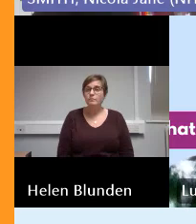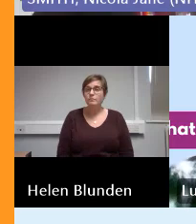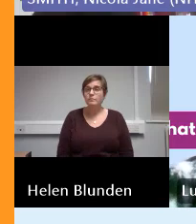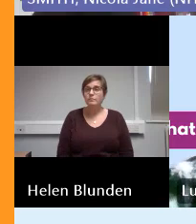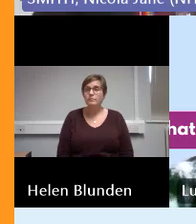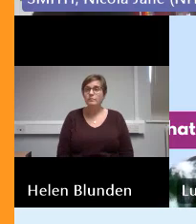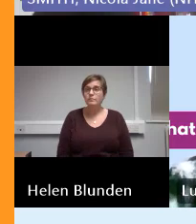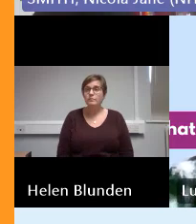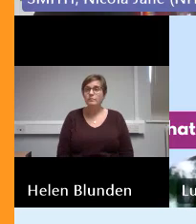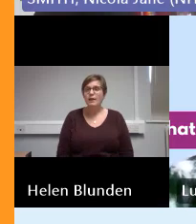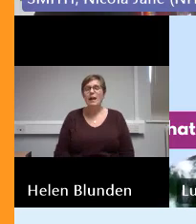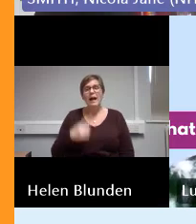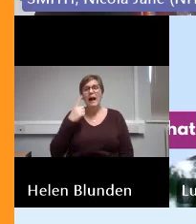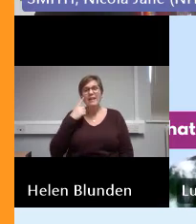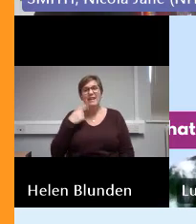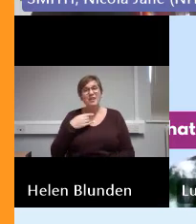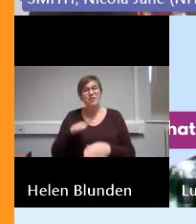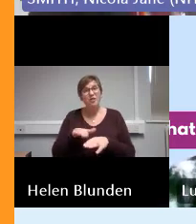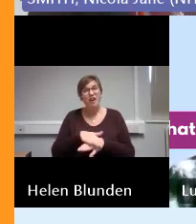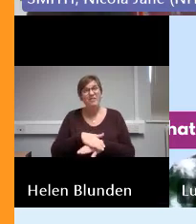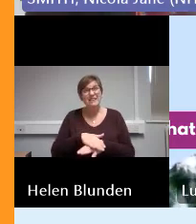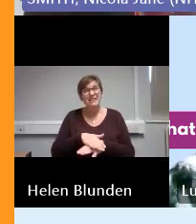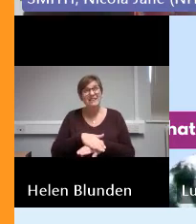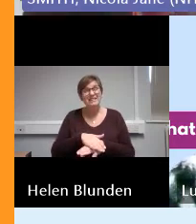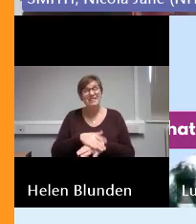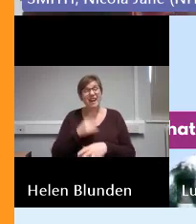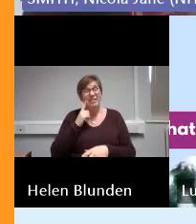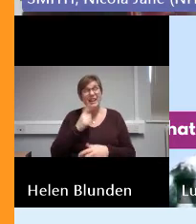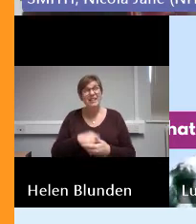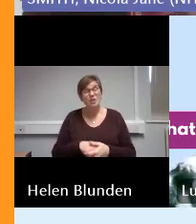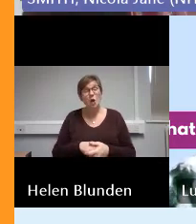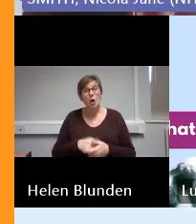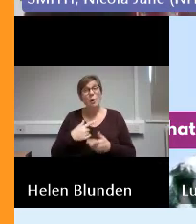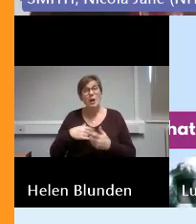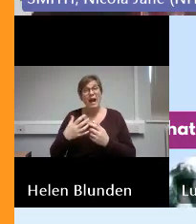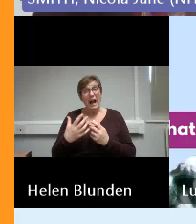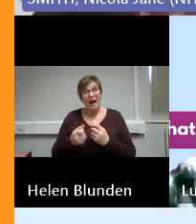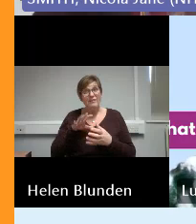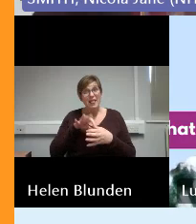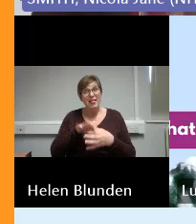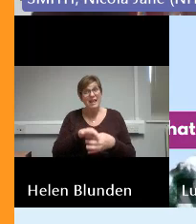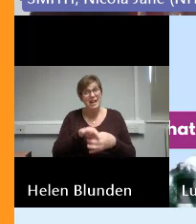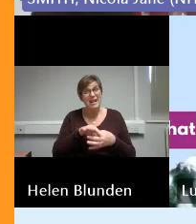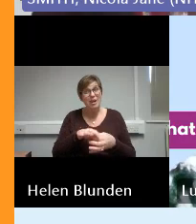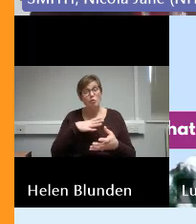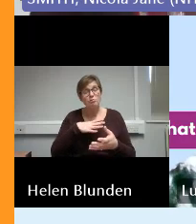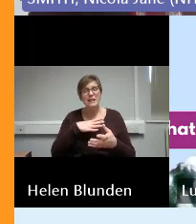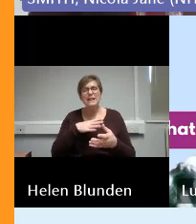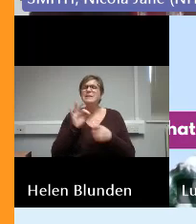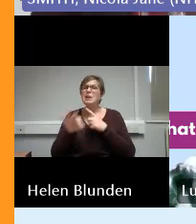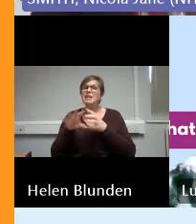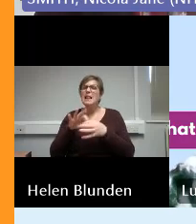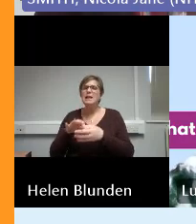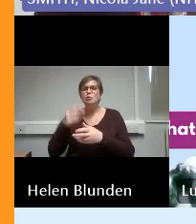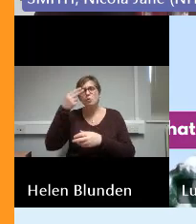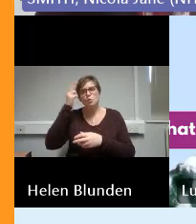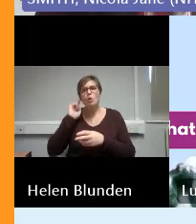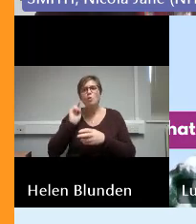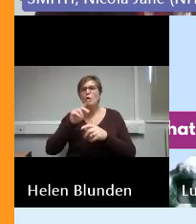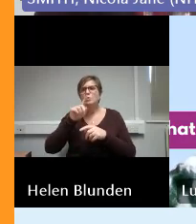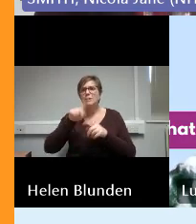I think you've covered it off, Helen. So as you said, we do have those links, particularly around neurodiversity work,